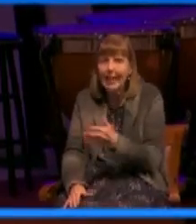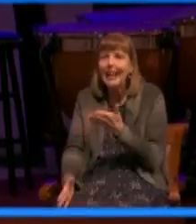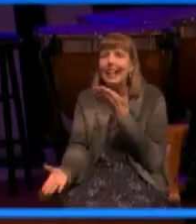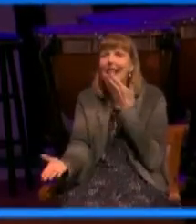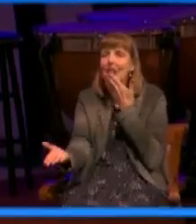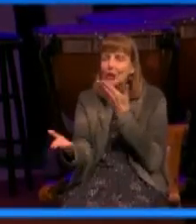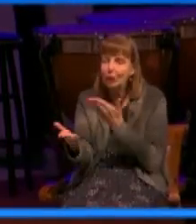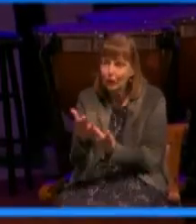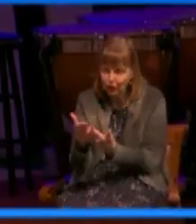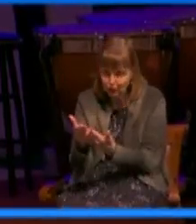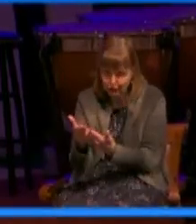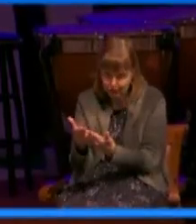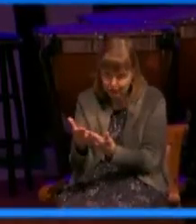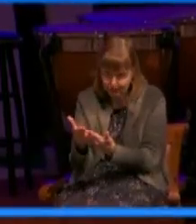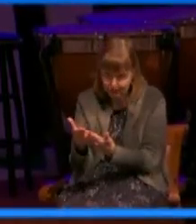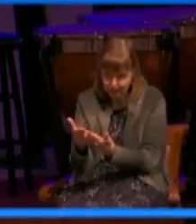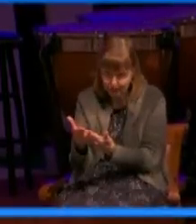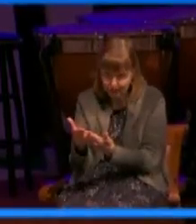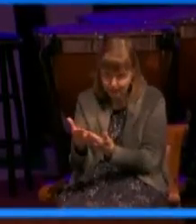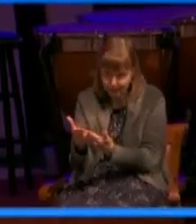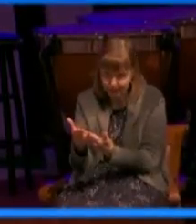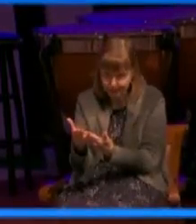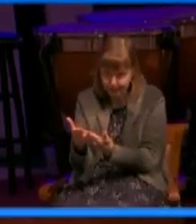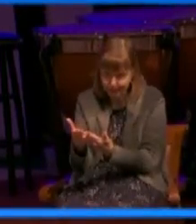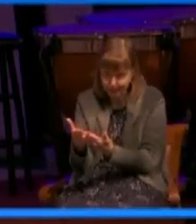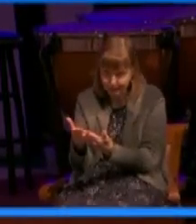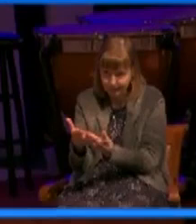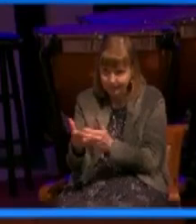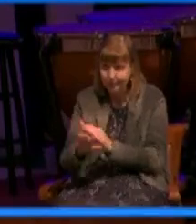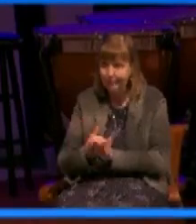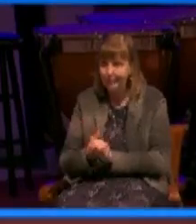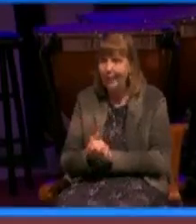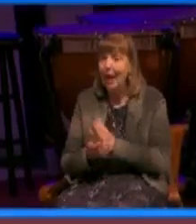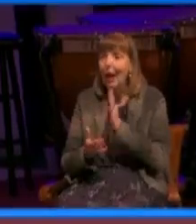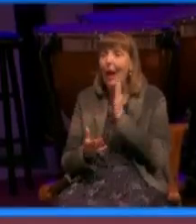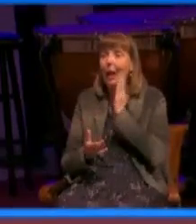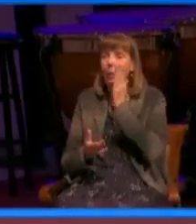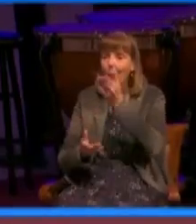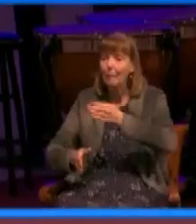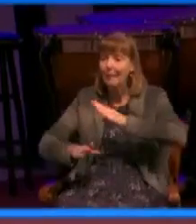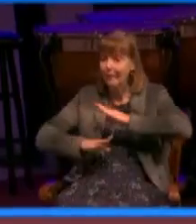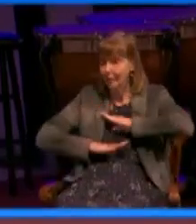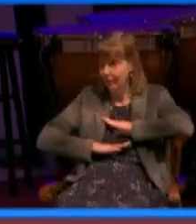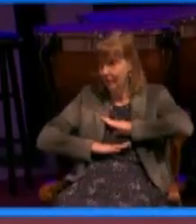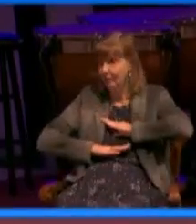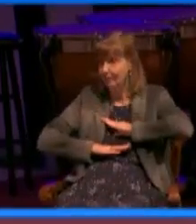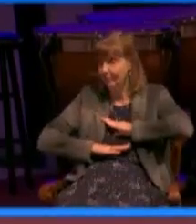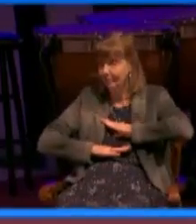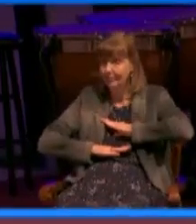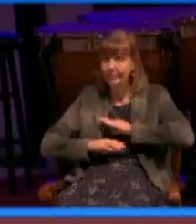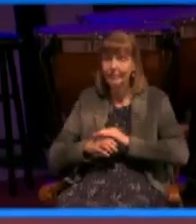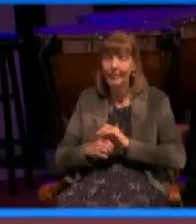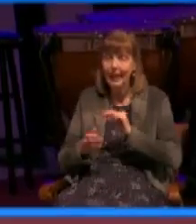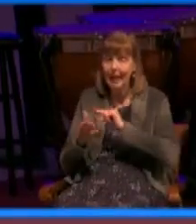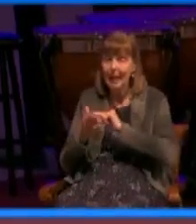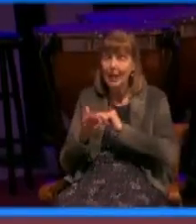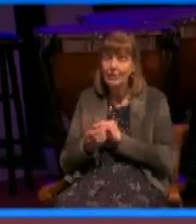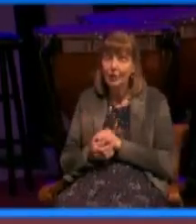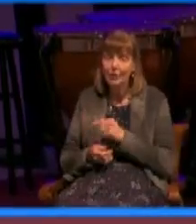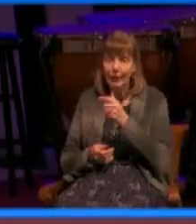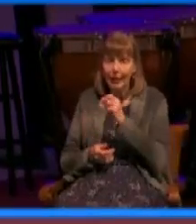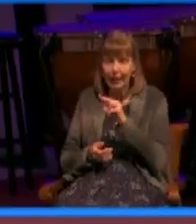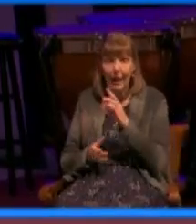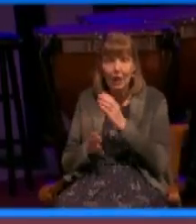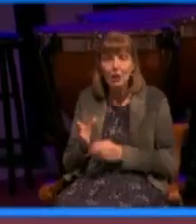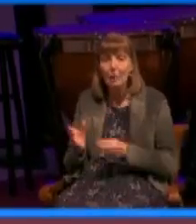is going to be fulfilled. Look with me at Genesis 17. We're going to read the